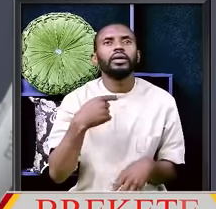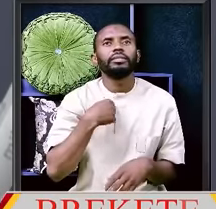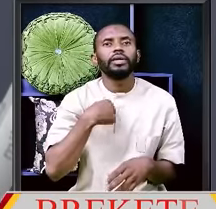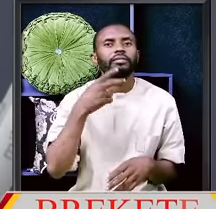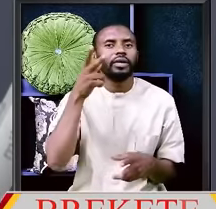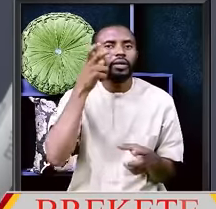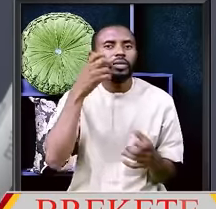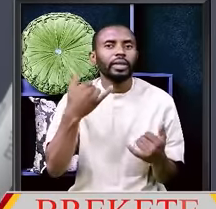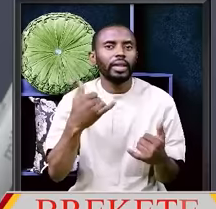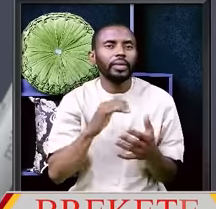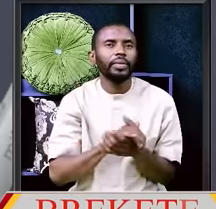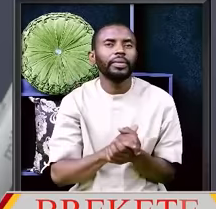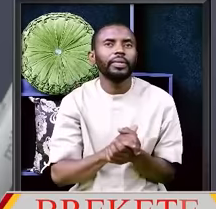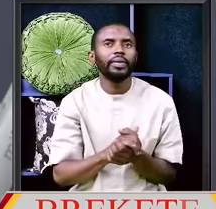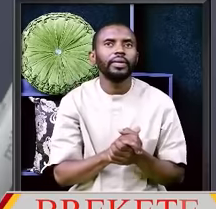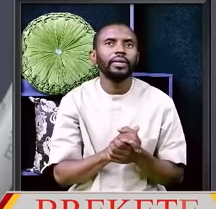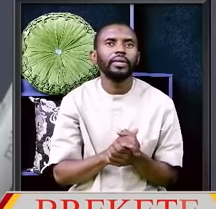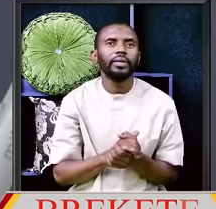you now, ma.